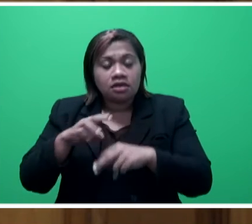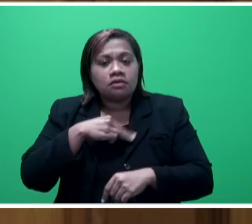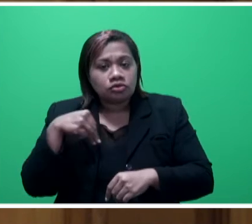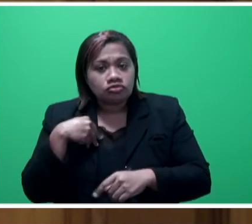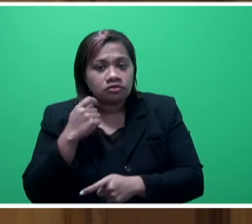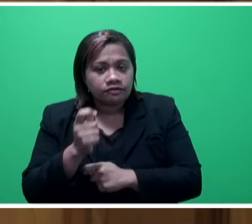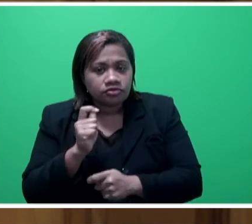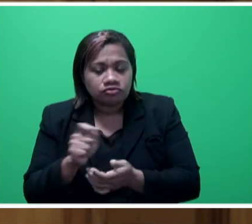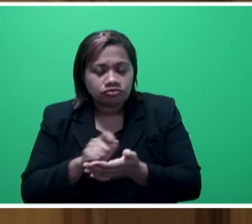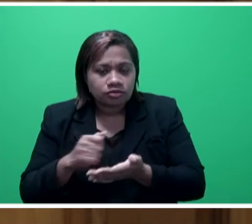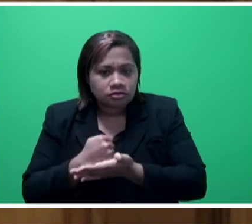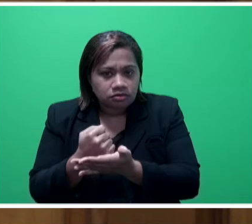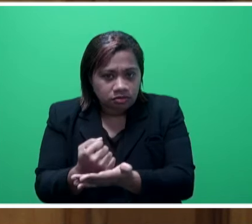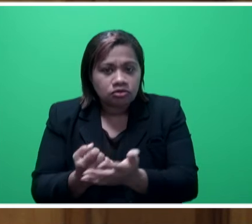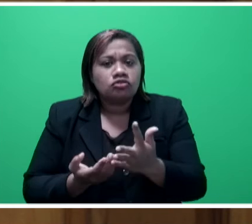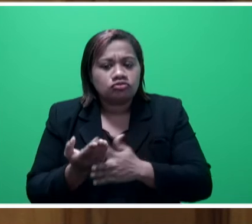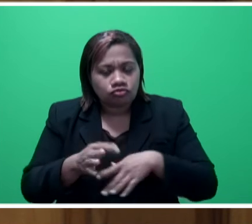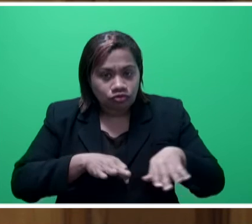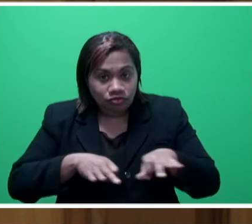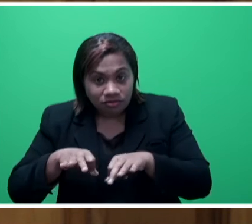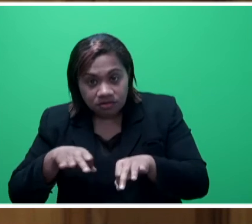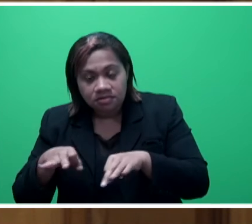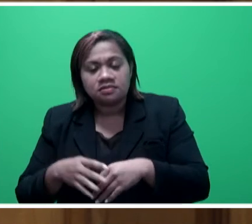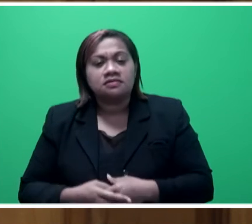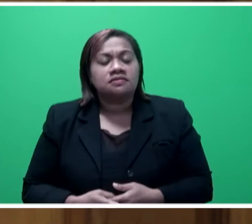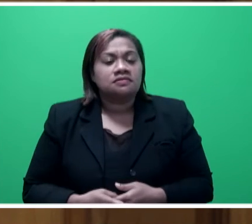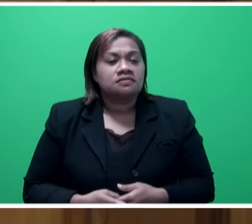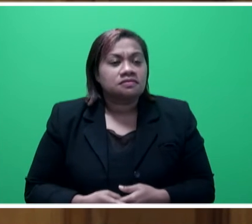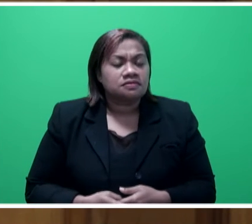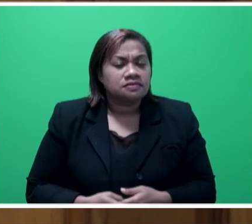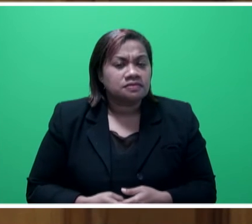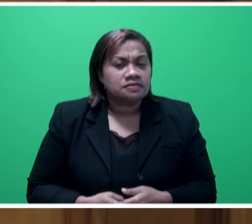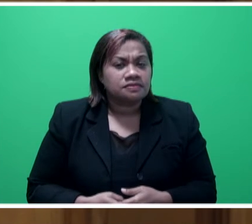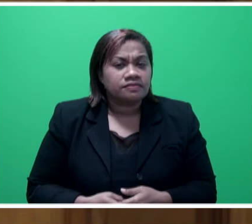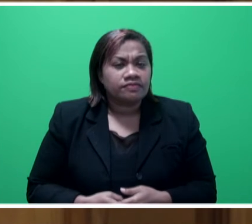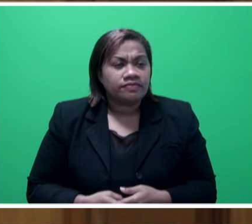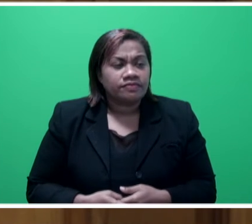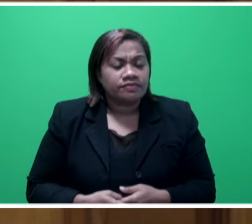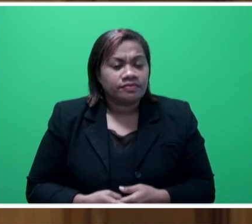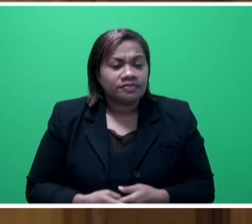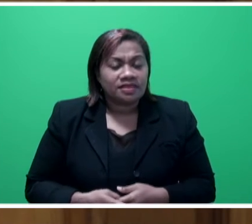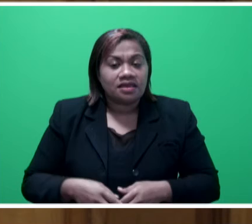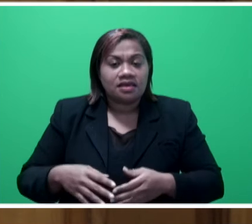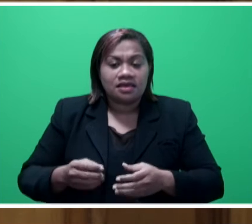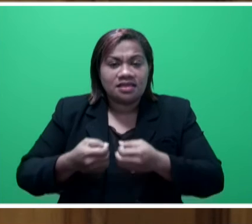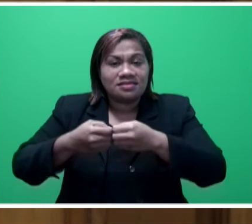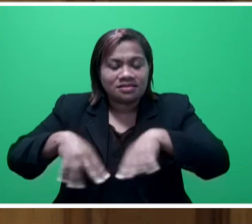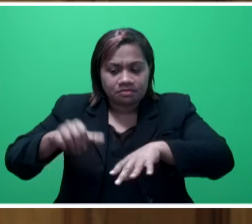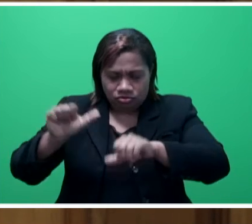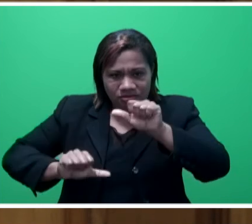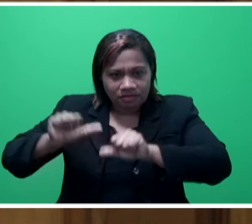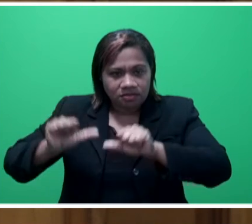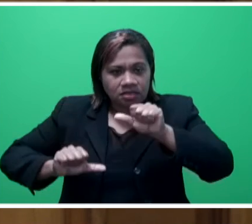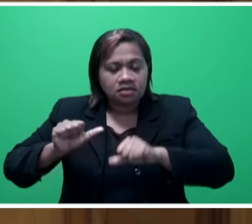the Divisional Commissioners through logistic and manning during initial damage assessment.